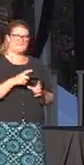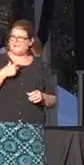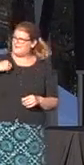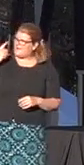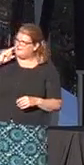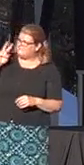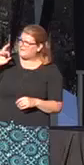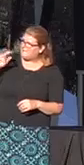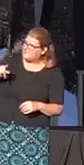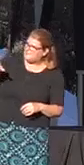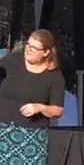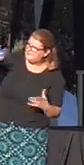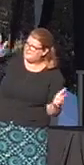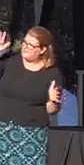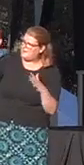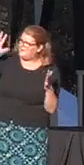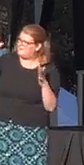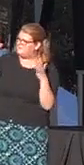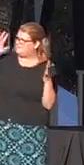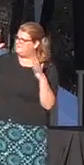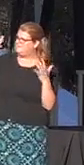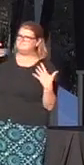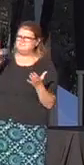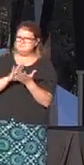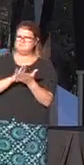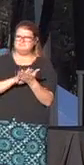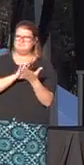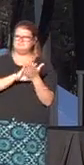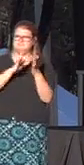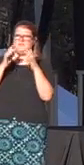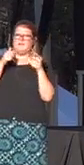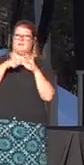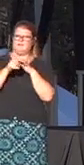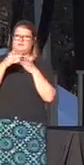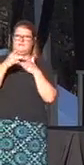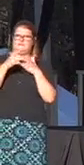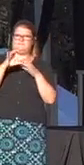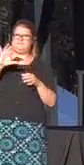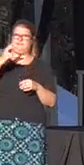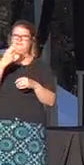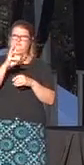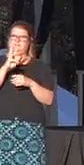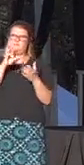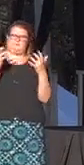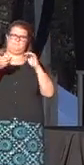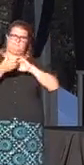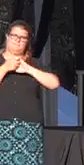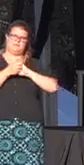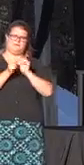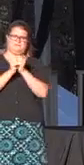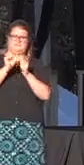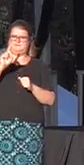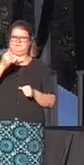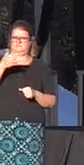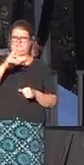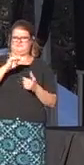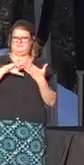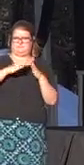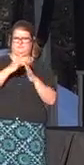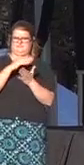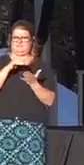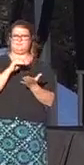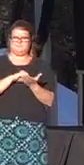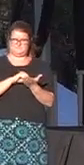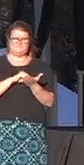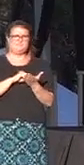hear VIP, come on, that's right. Under her leadership, CHW has partnered with the San Diego LGBT Community